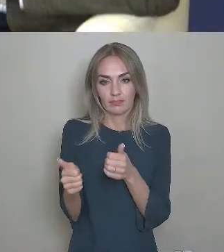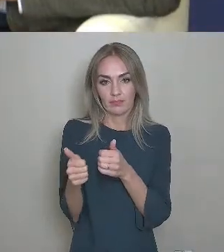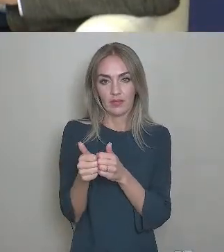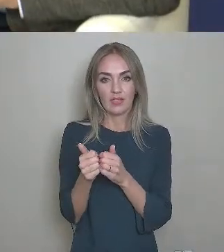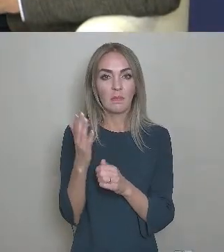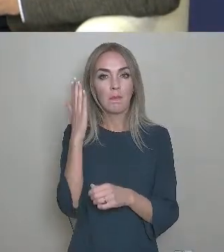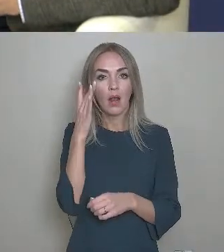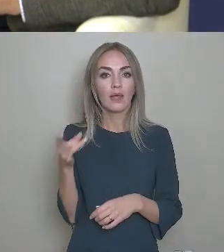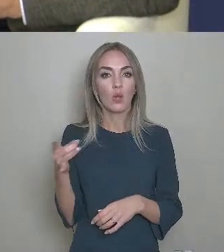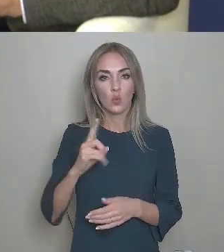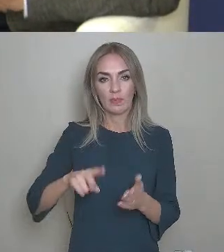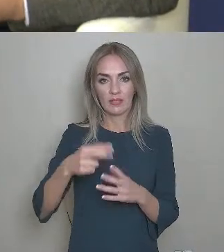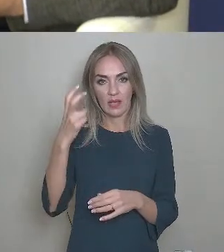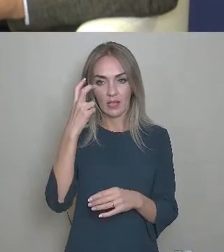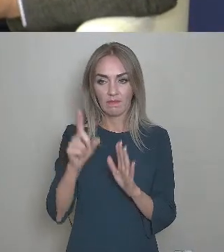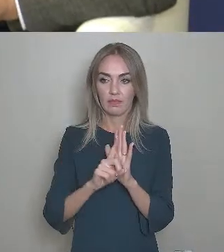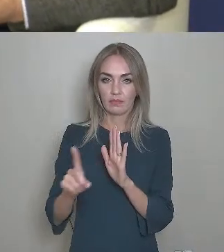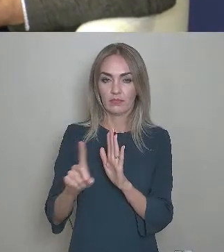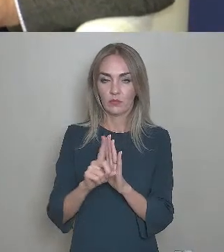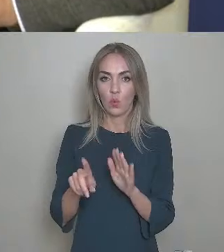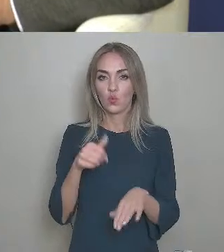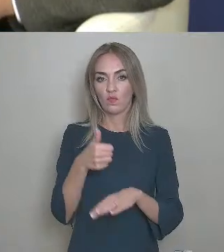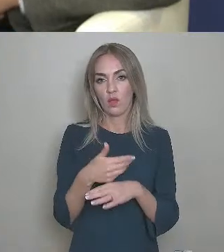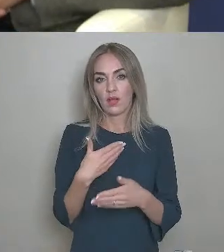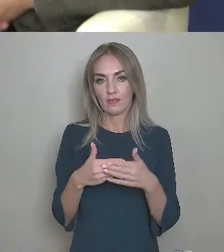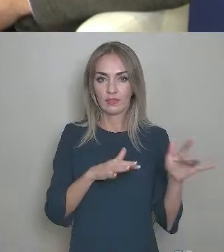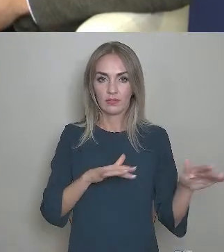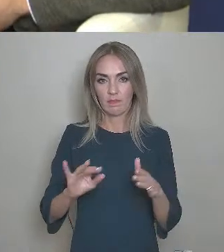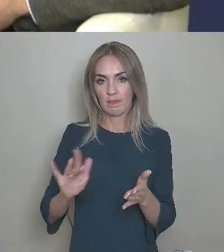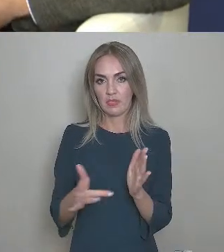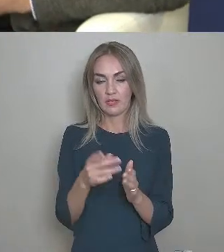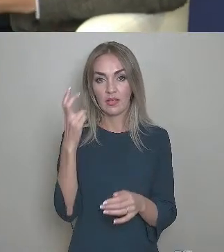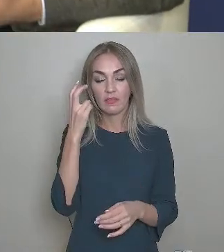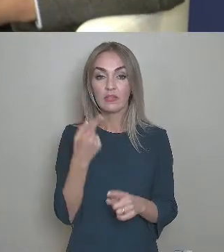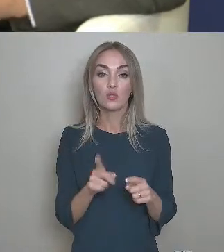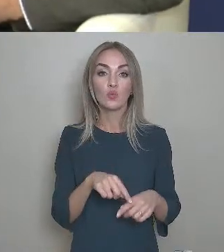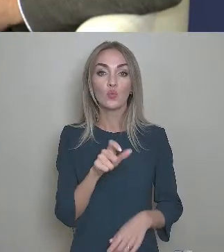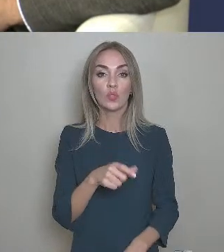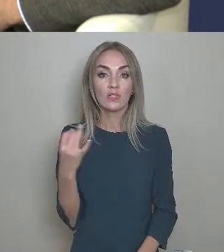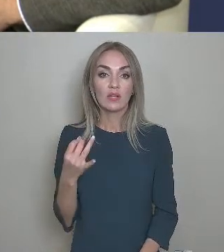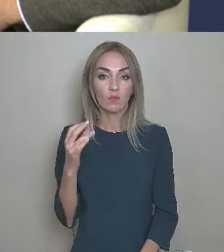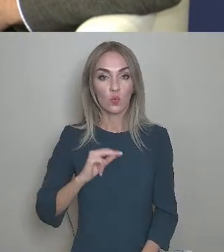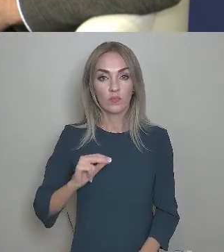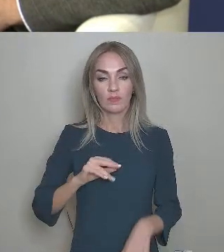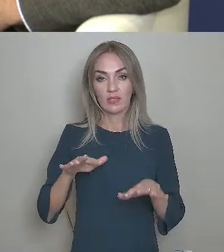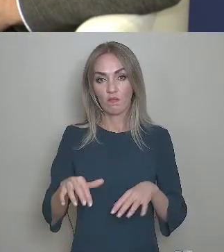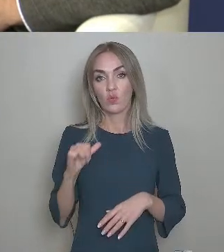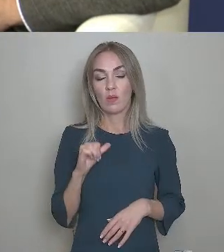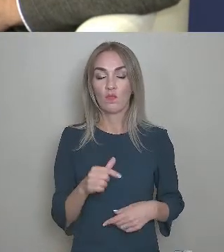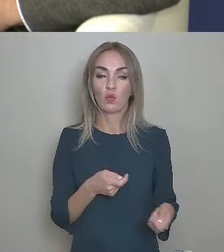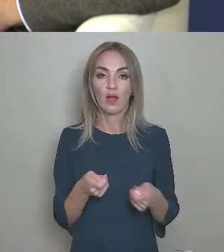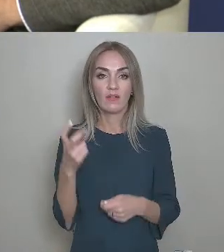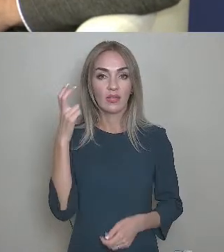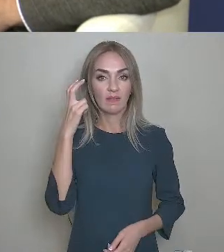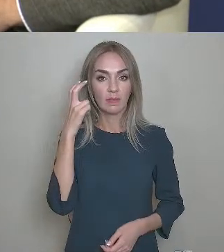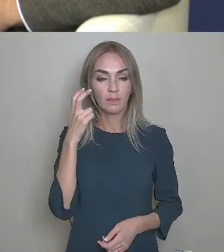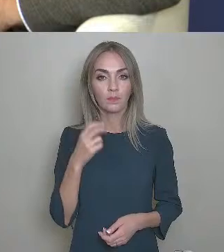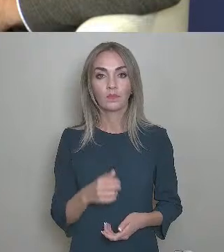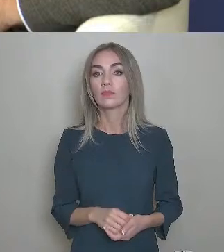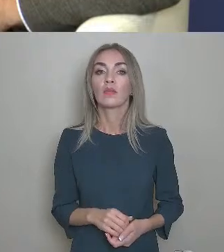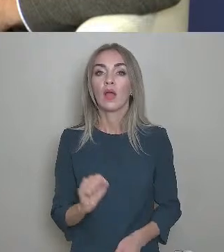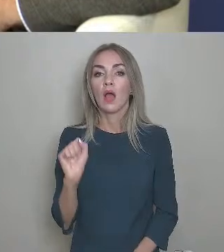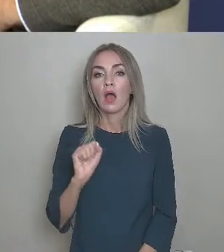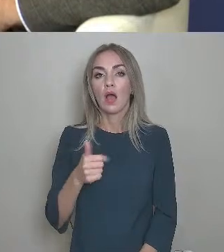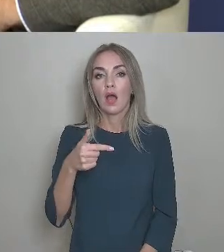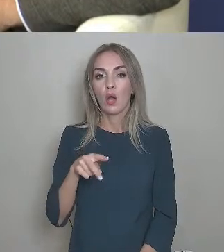districts. And people just live there, but they commute to Kiev to work, so they are